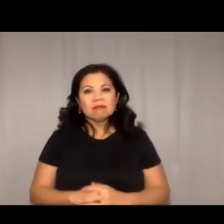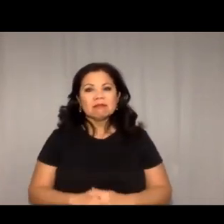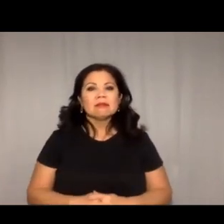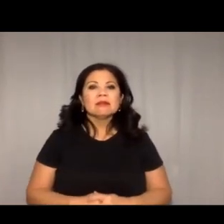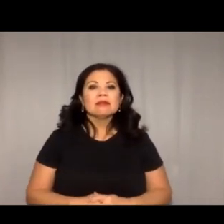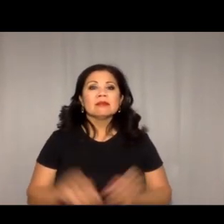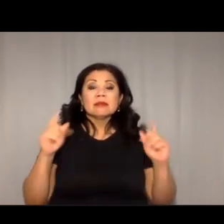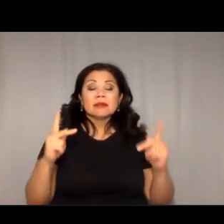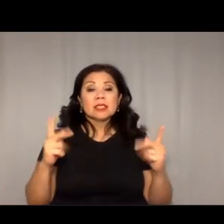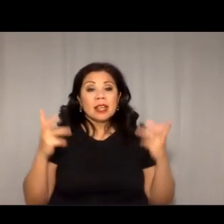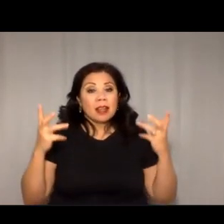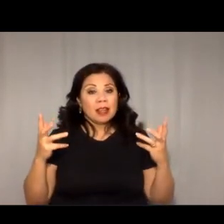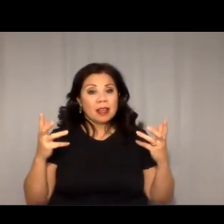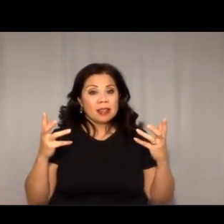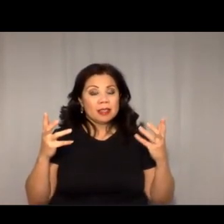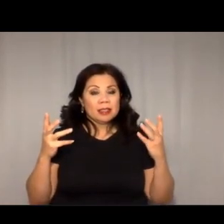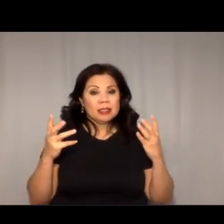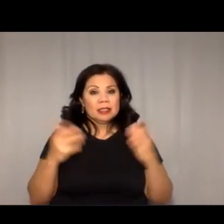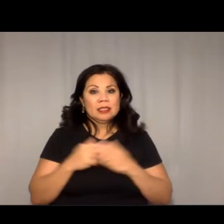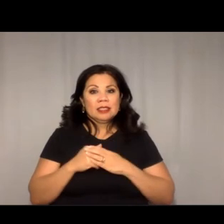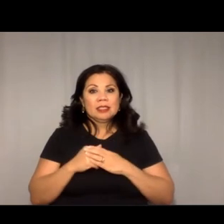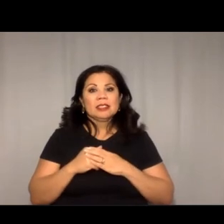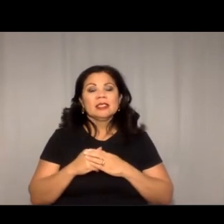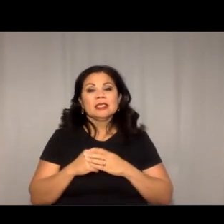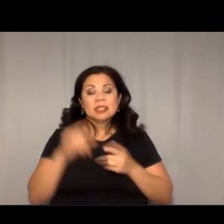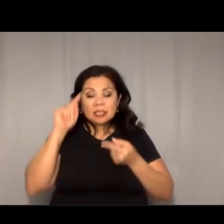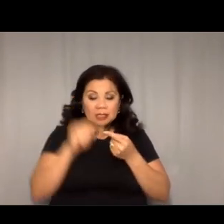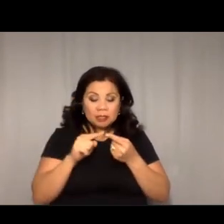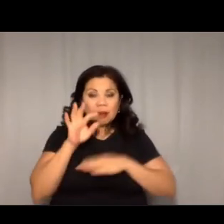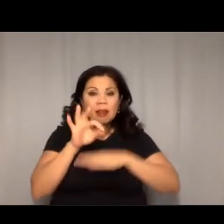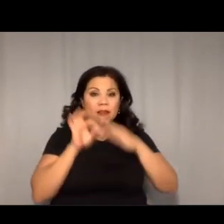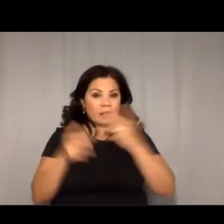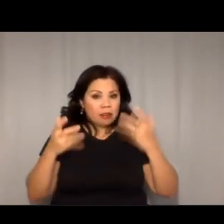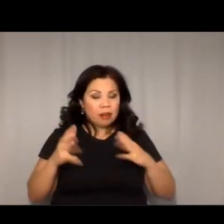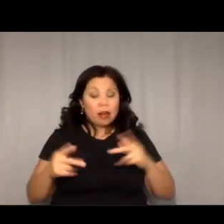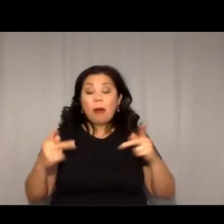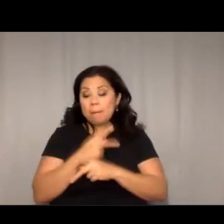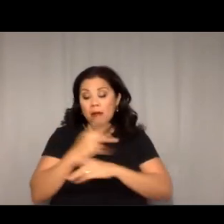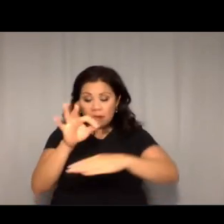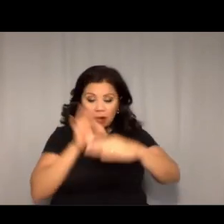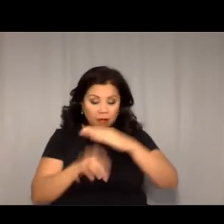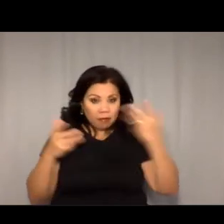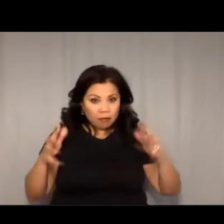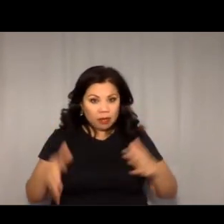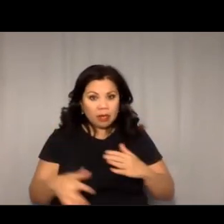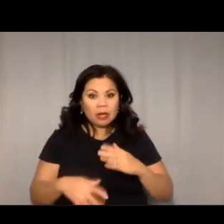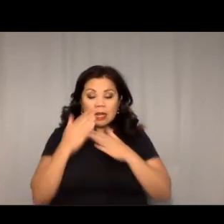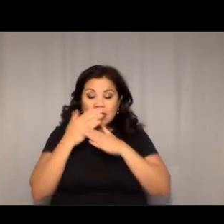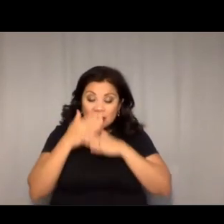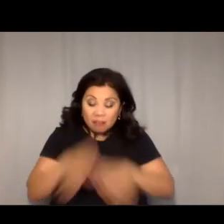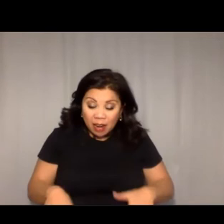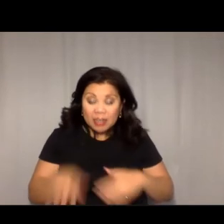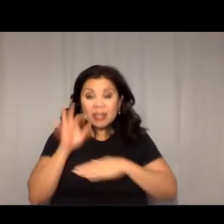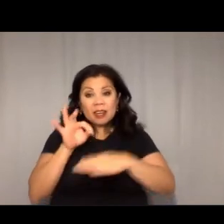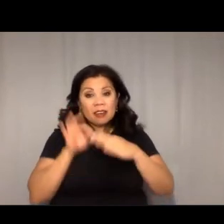All right, so we started off this lesson being able to simplify fractions, then we multiplied fractions, then we put all of that